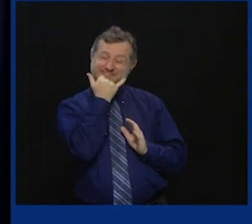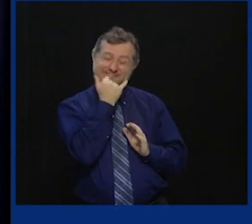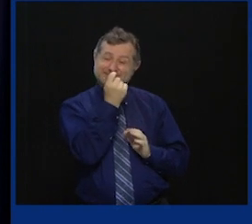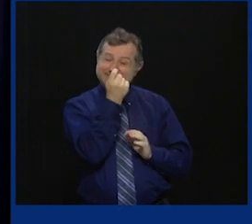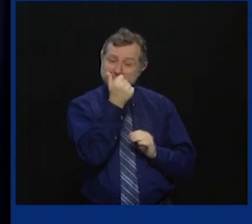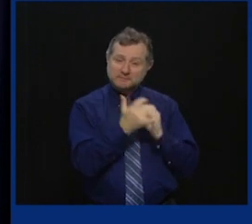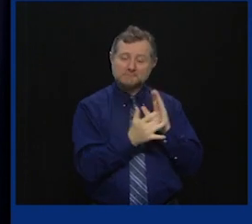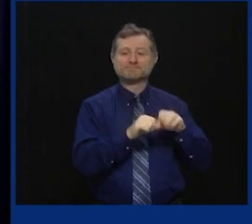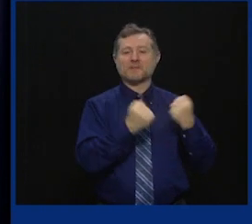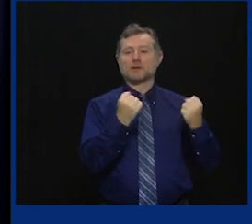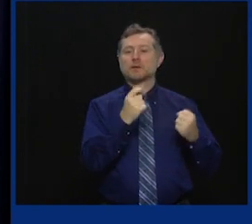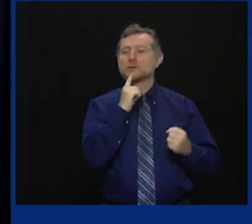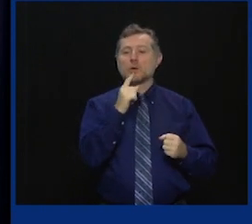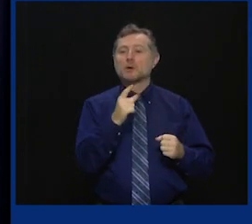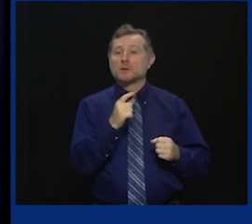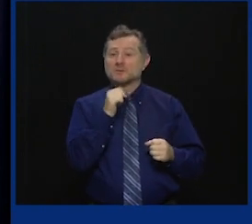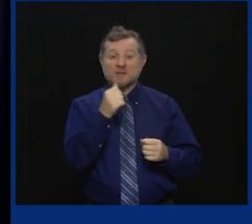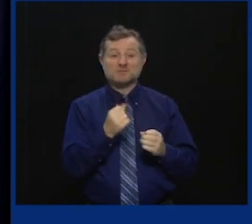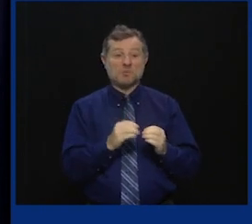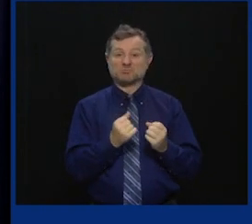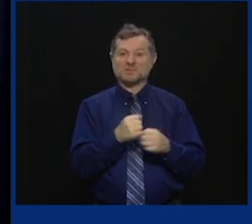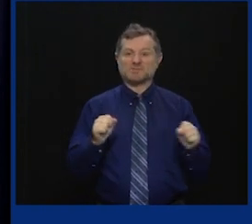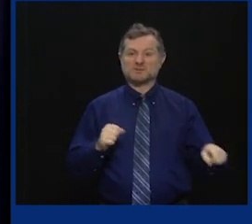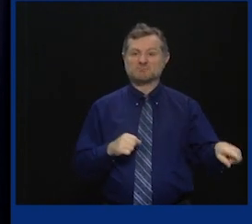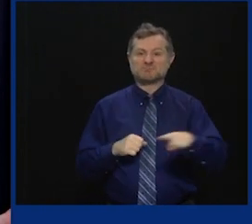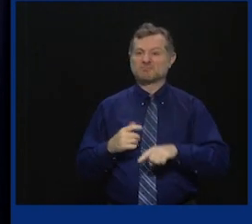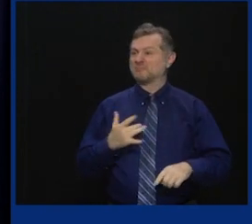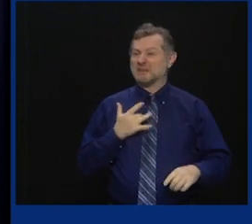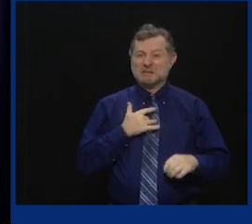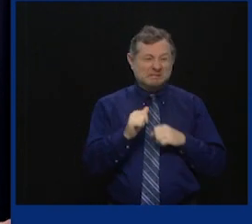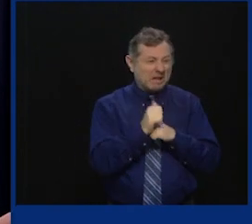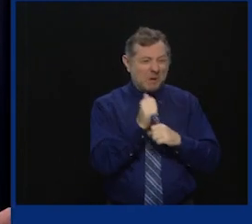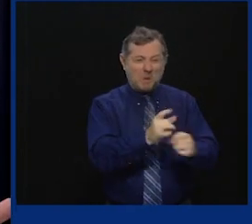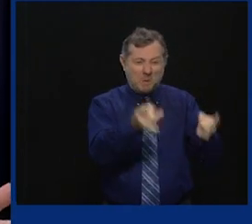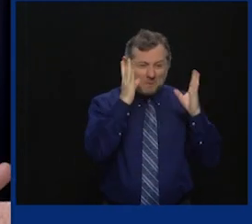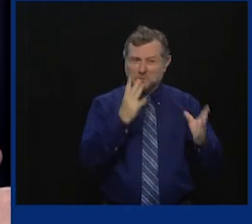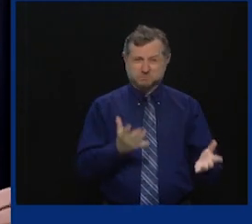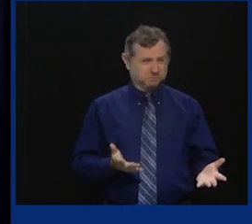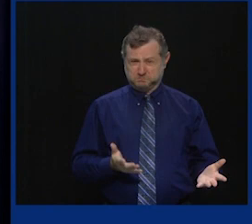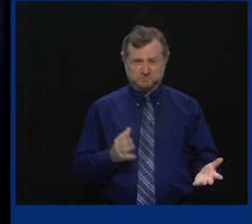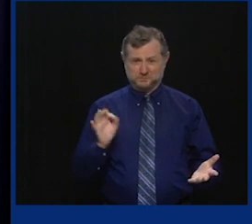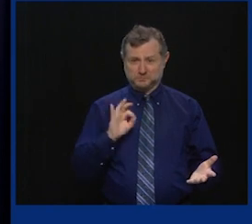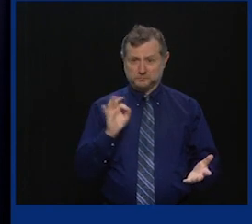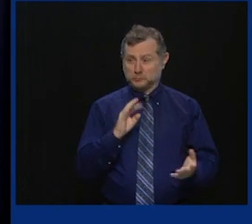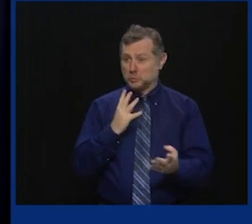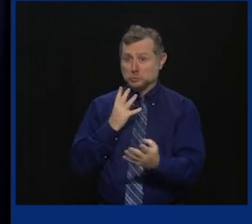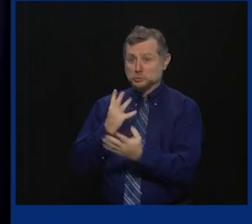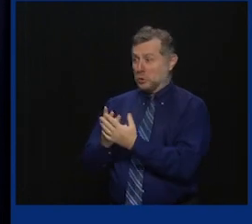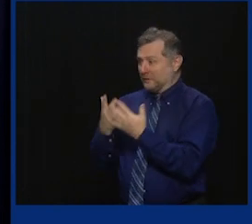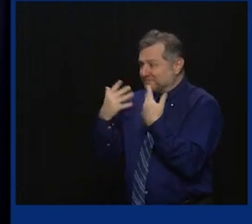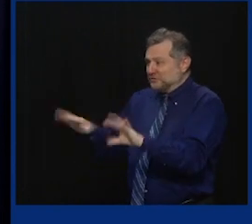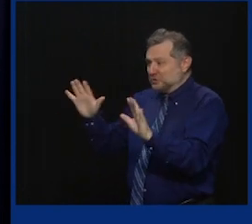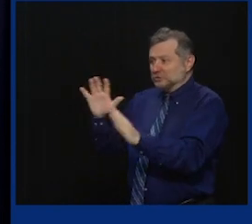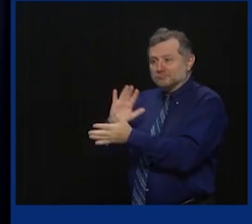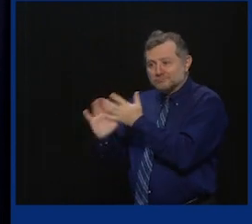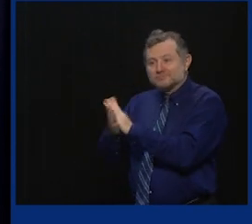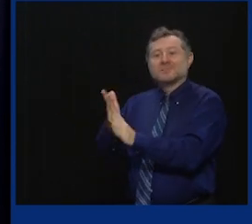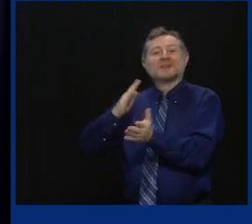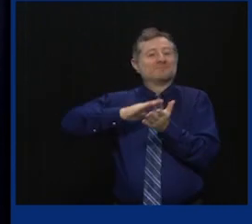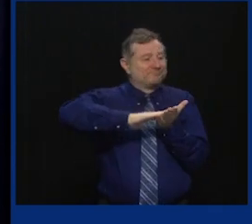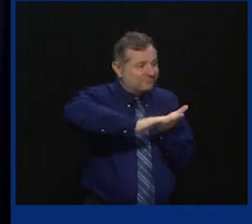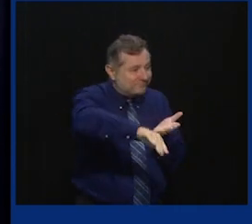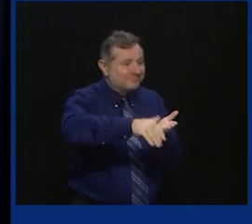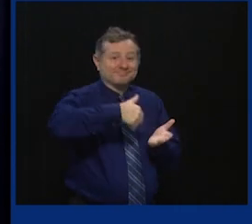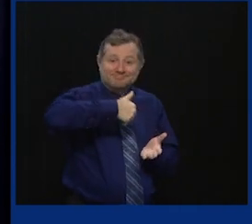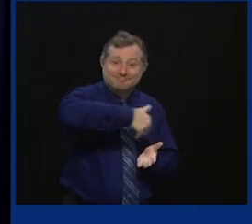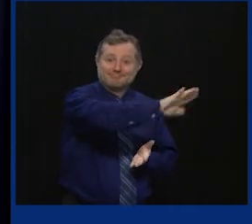weren't in danger in the first place. They were released properly, and because of a technicality, they are returned. So